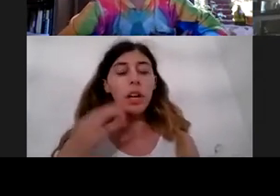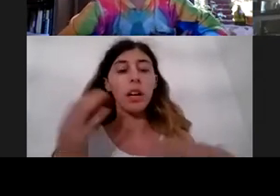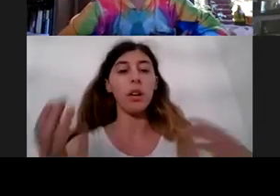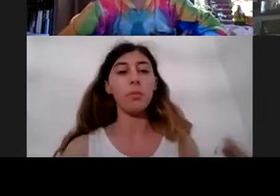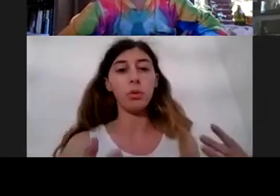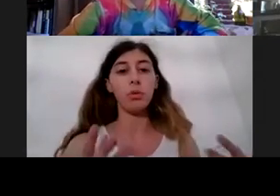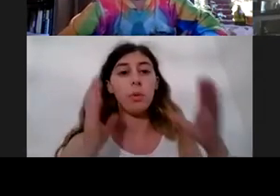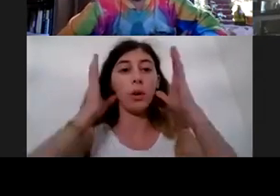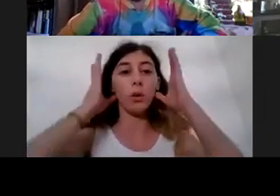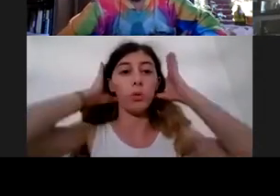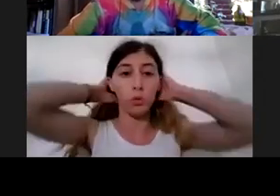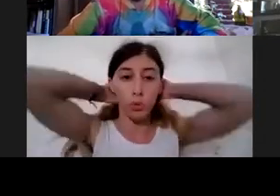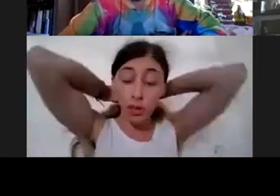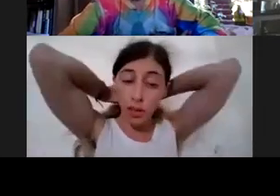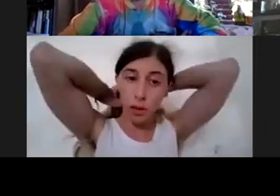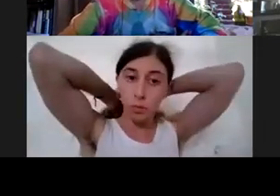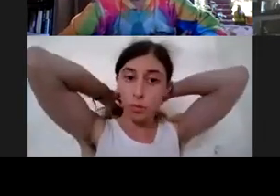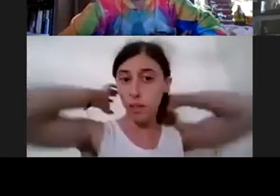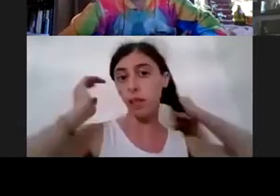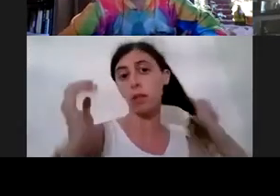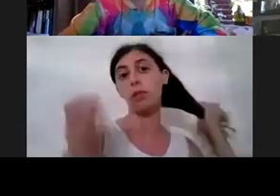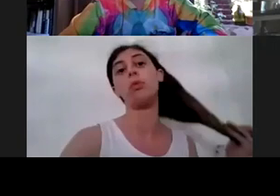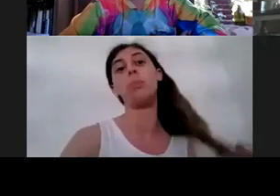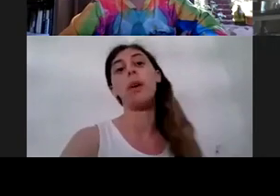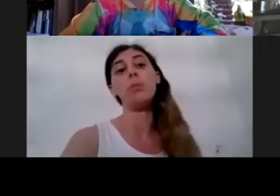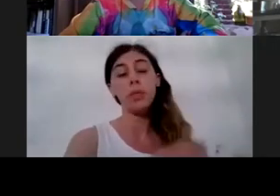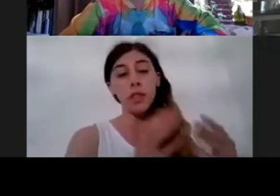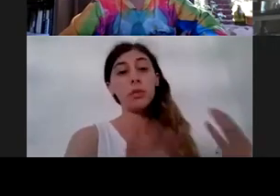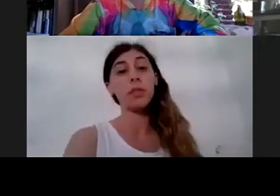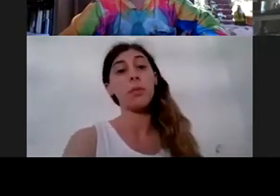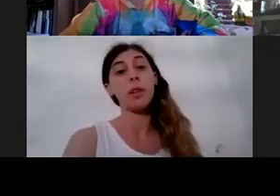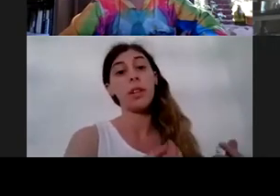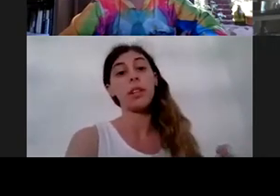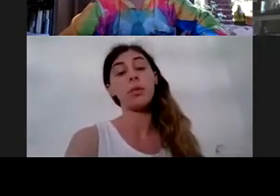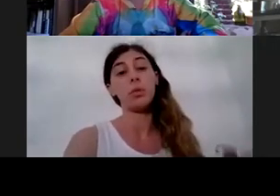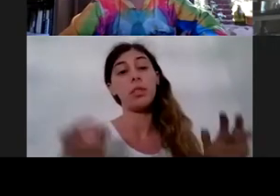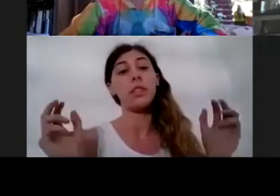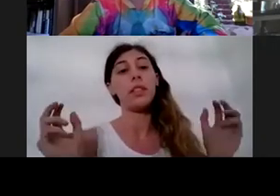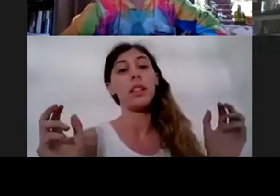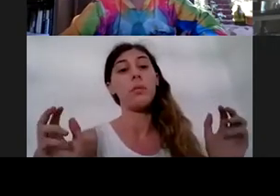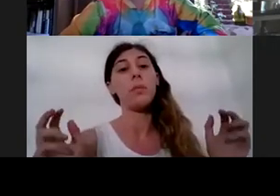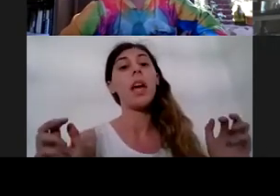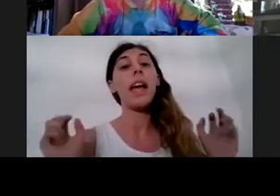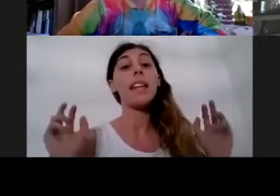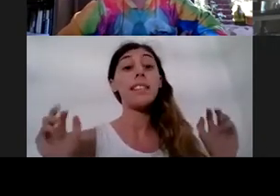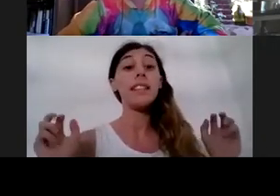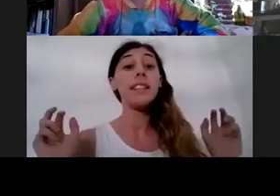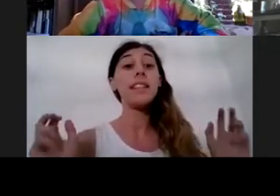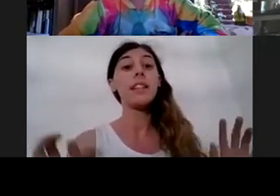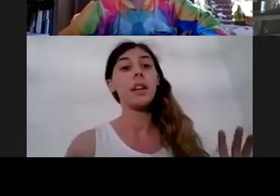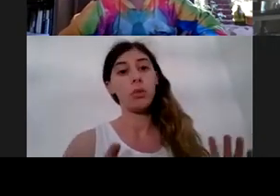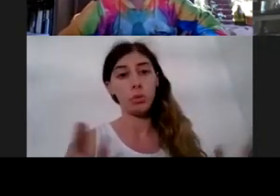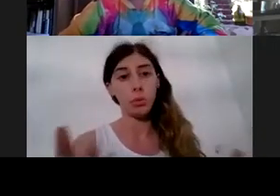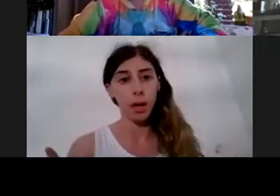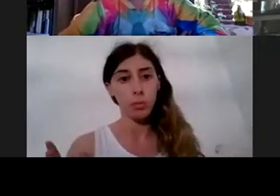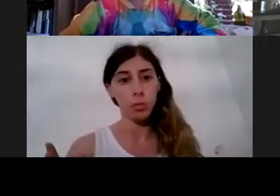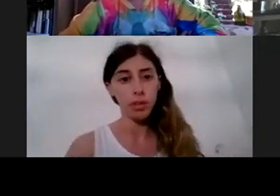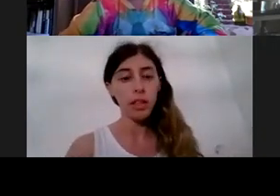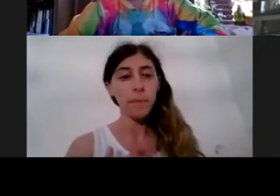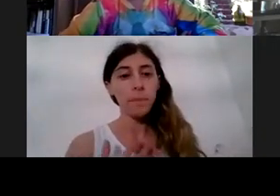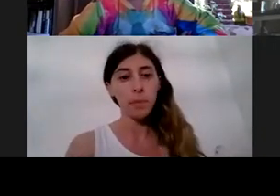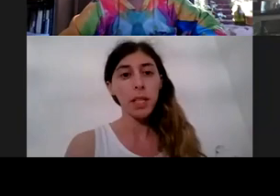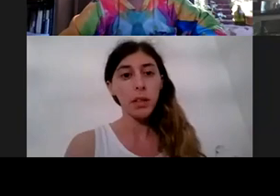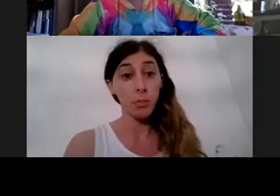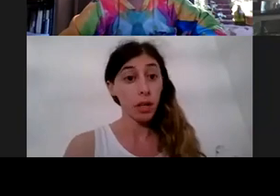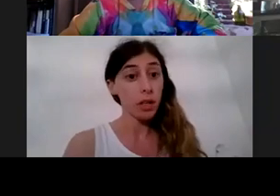In France, we have a public health system, and everyone can actually request a refund, and not all